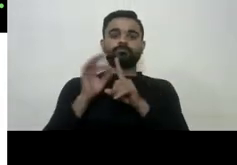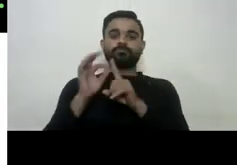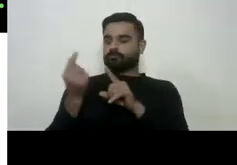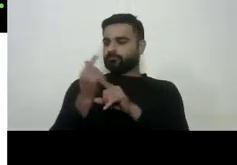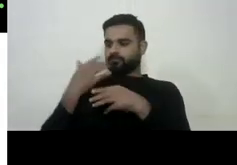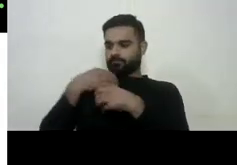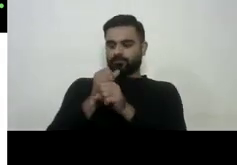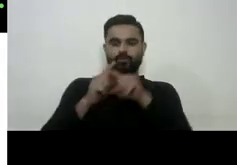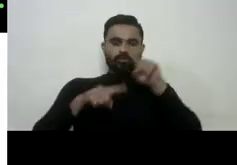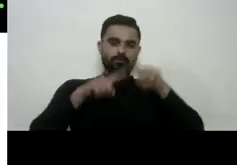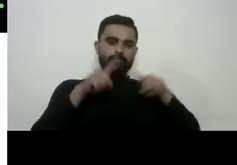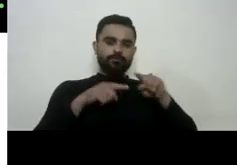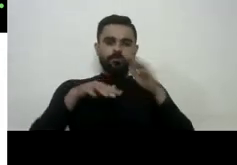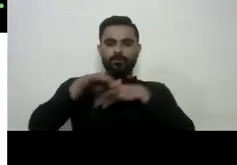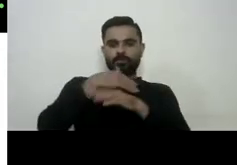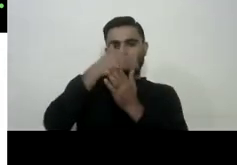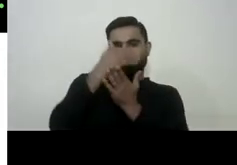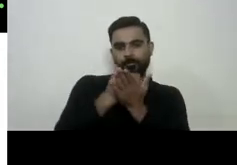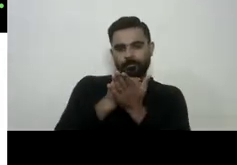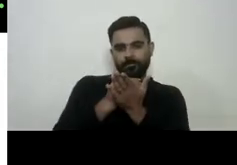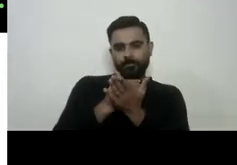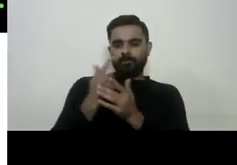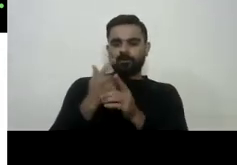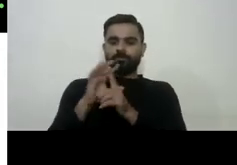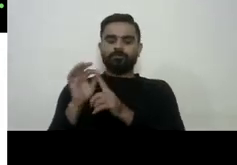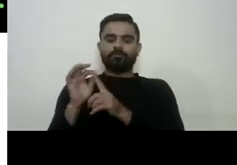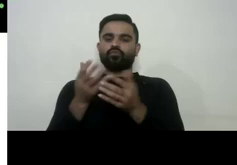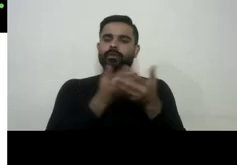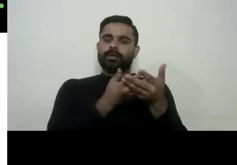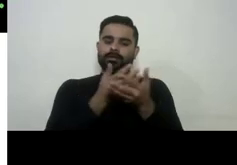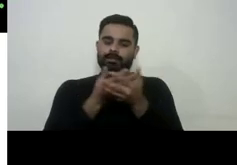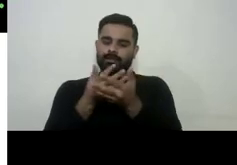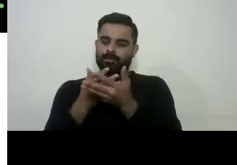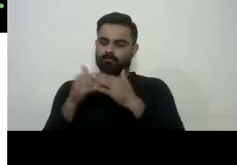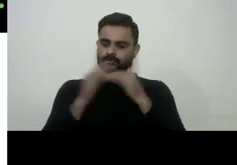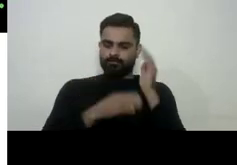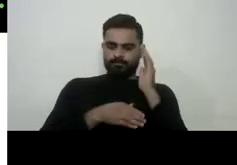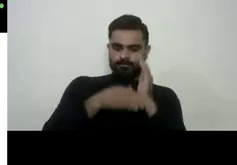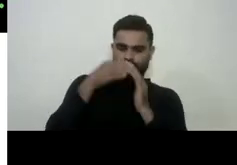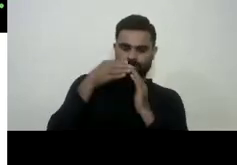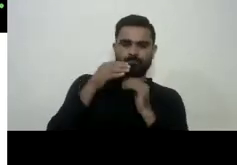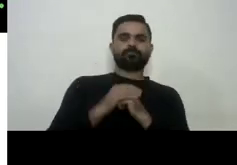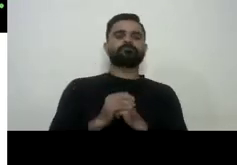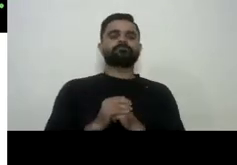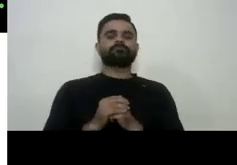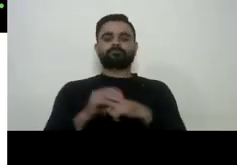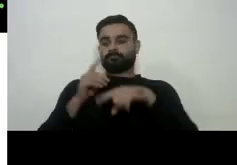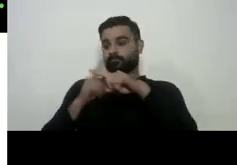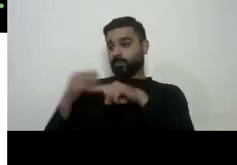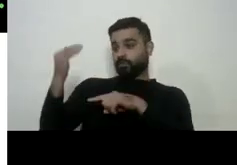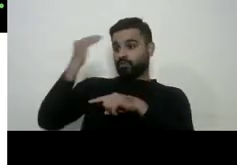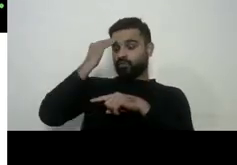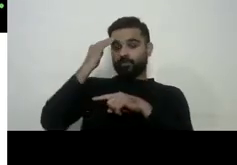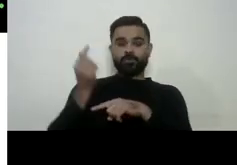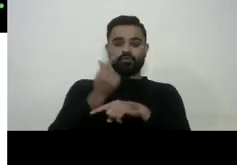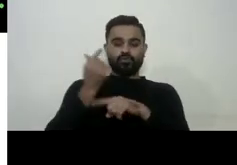graphic organizers, it makes it, the discussion is structured. And they know, even if they are